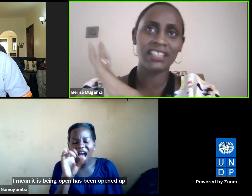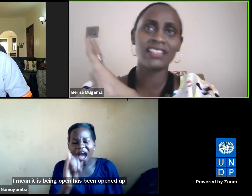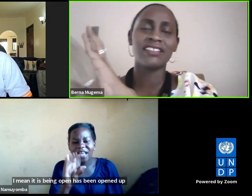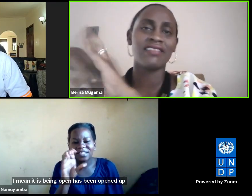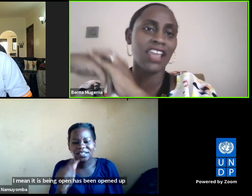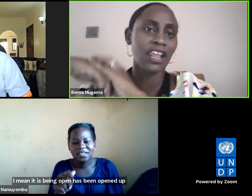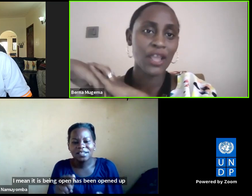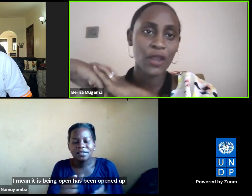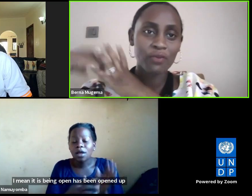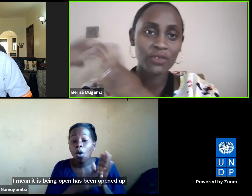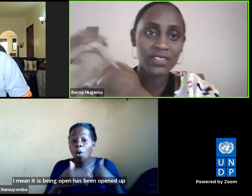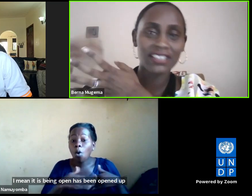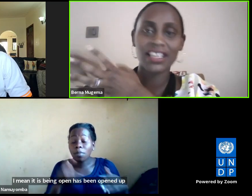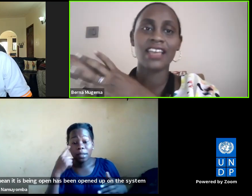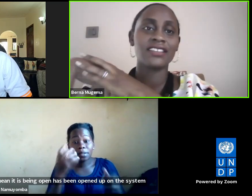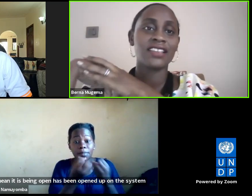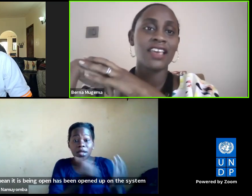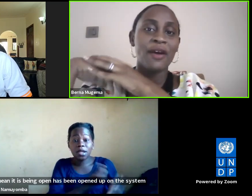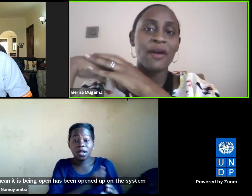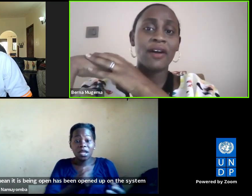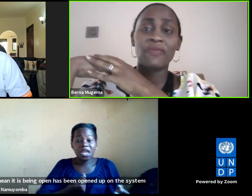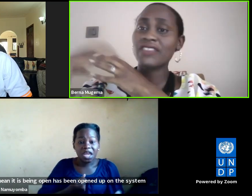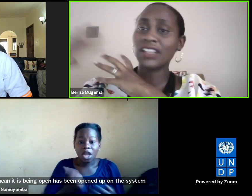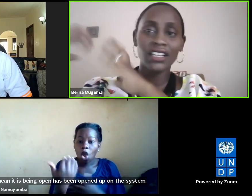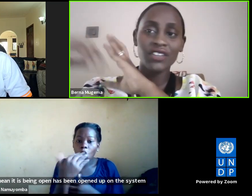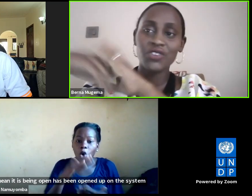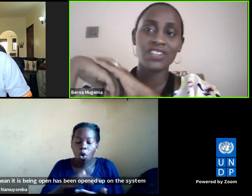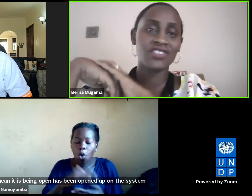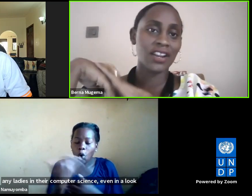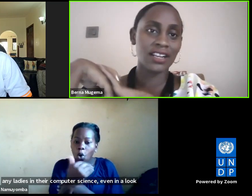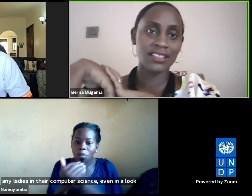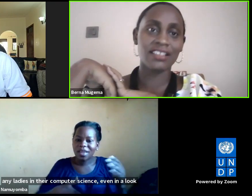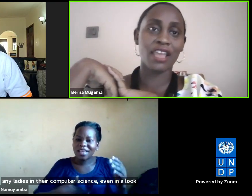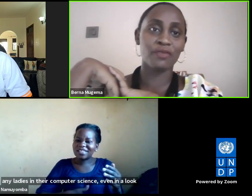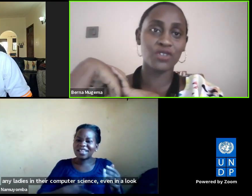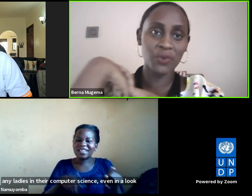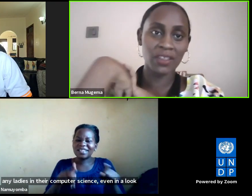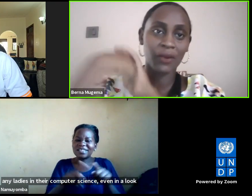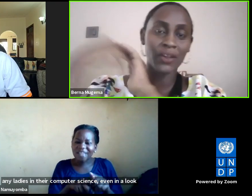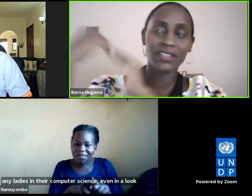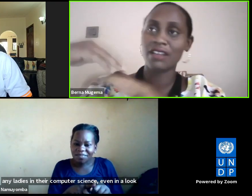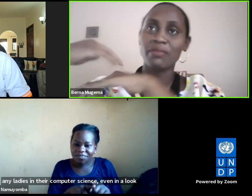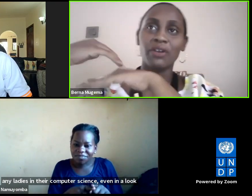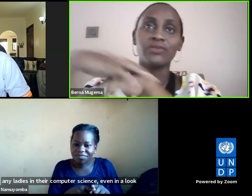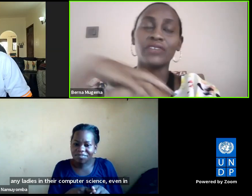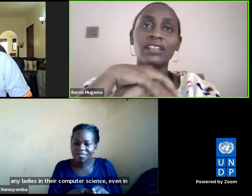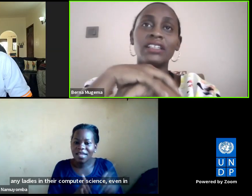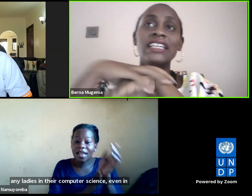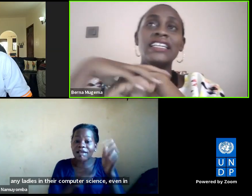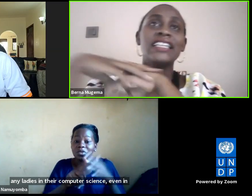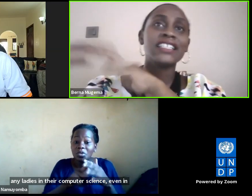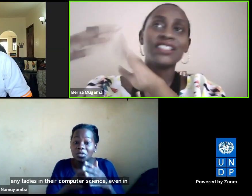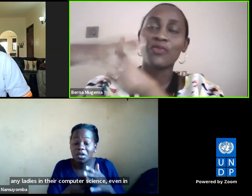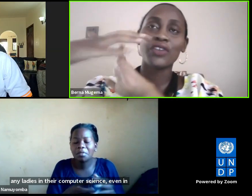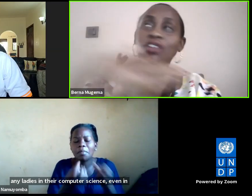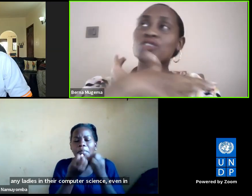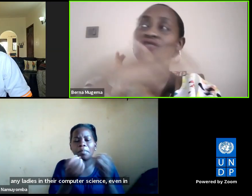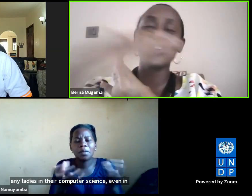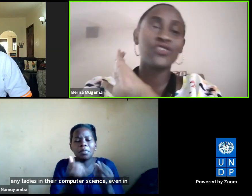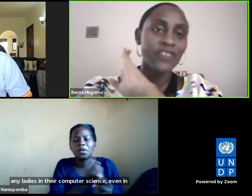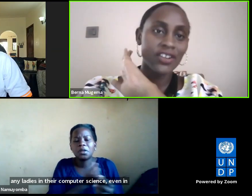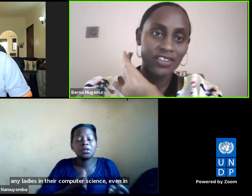many ladies in there, computer science. Even in the electrical engineering classes, I am sure there are quite a number of ladies, if